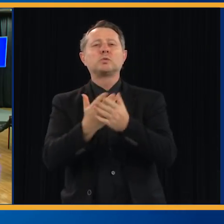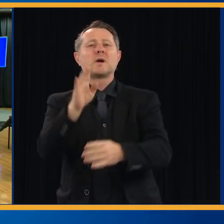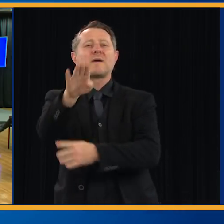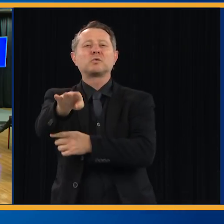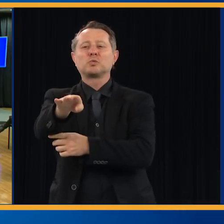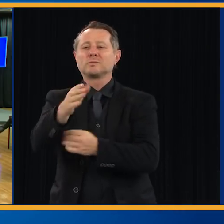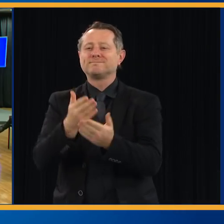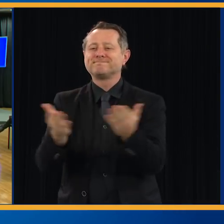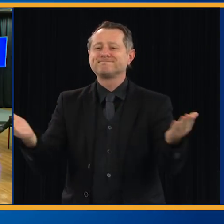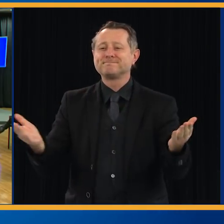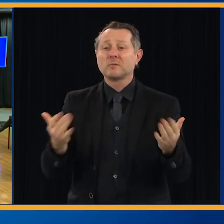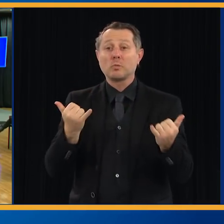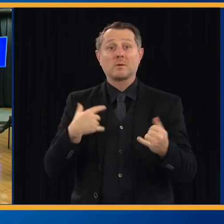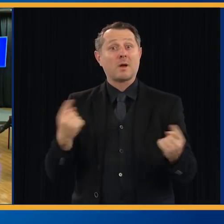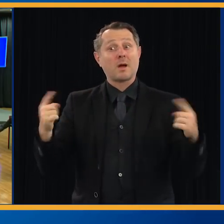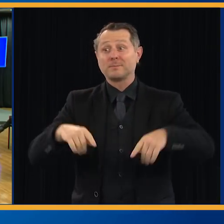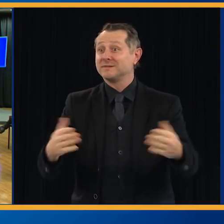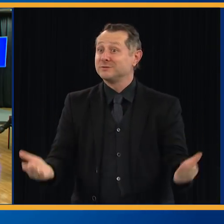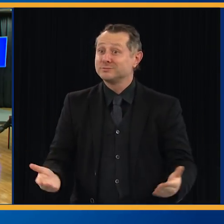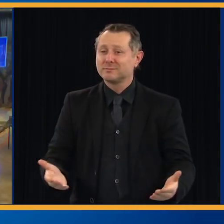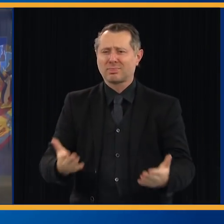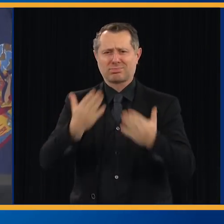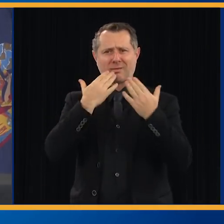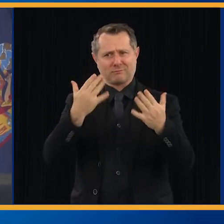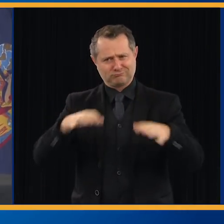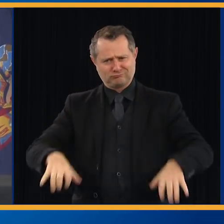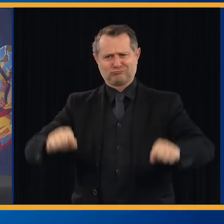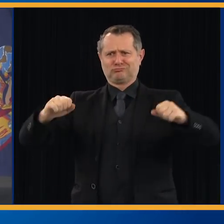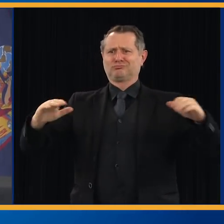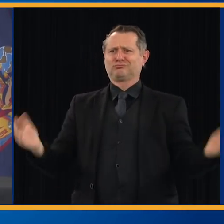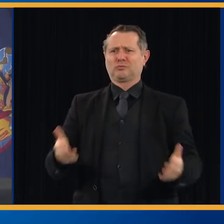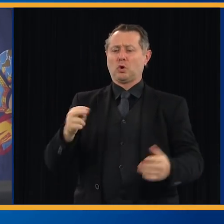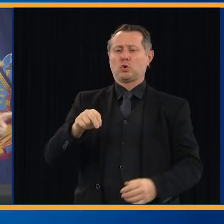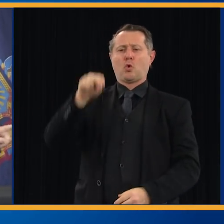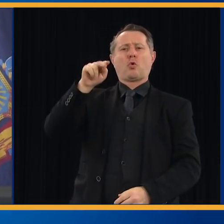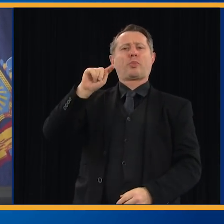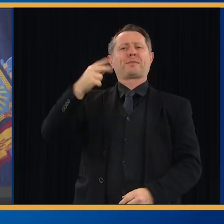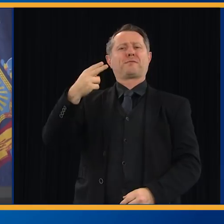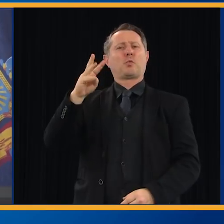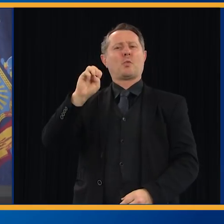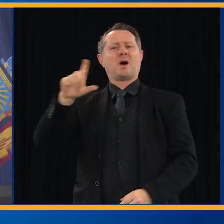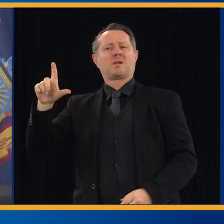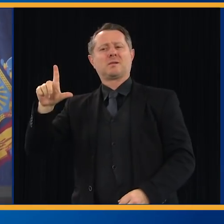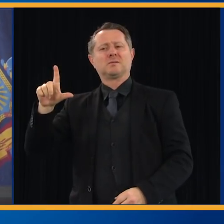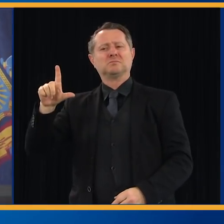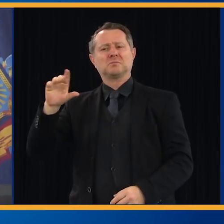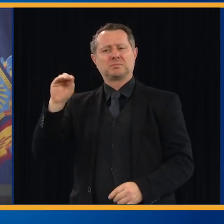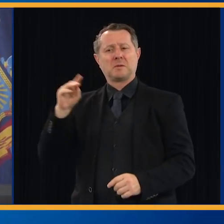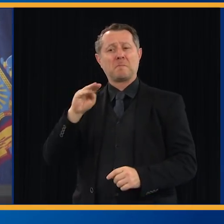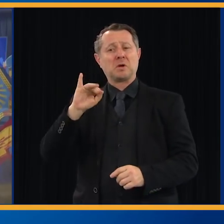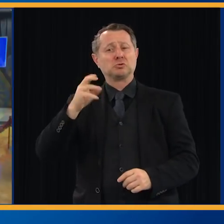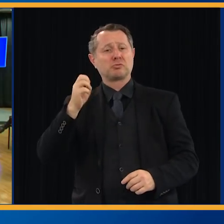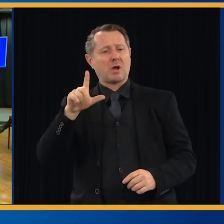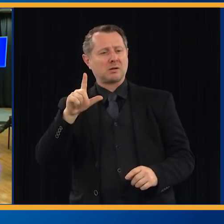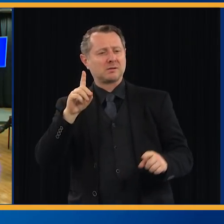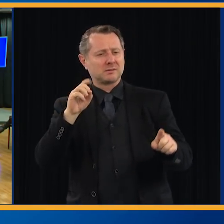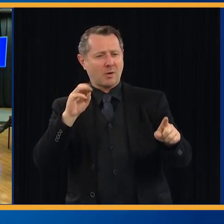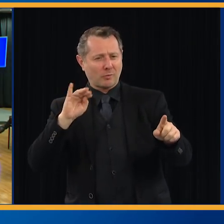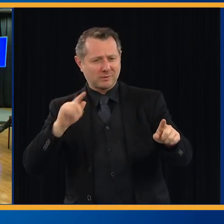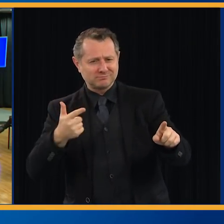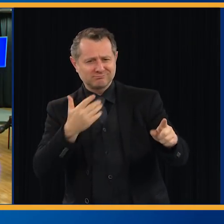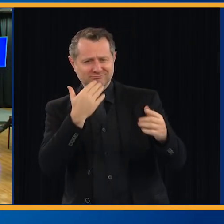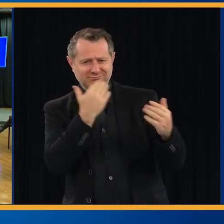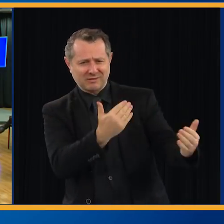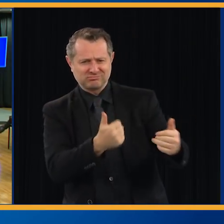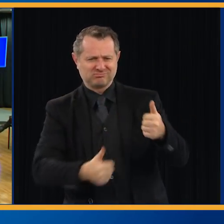I want to thank our hosts very much, Northwell. Michael Dowling to my left is head of Northwell.